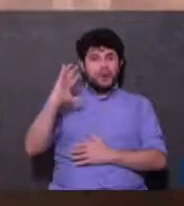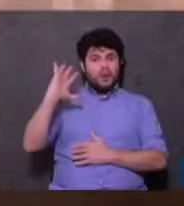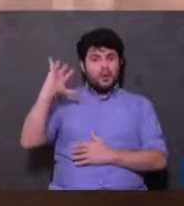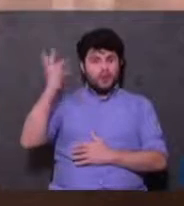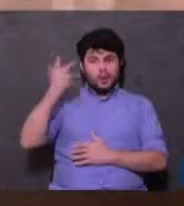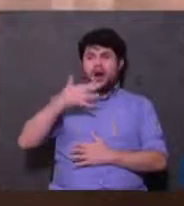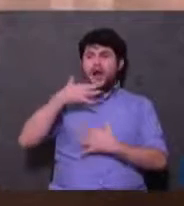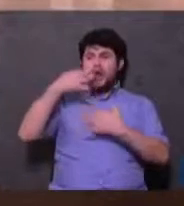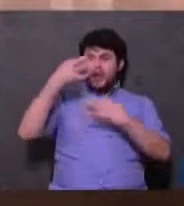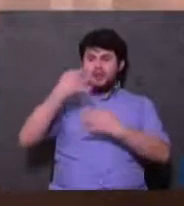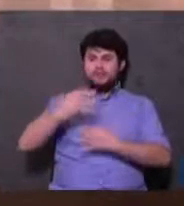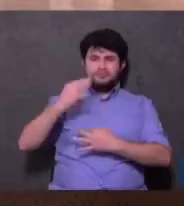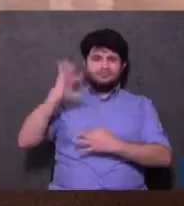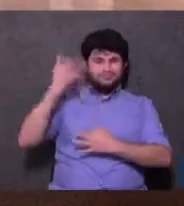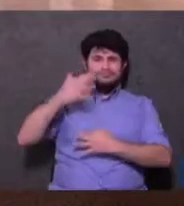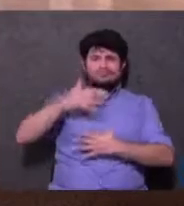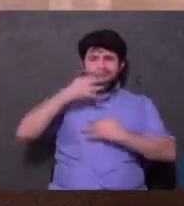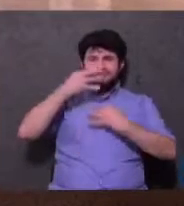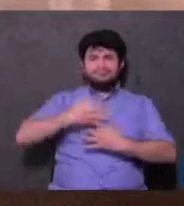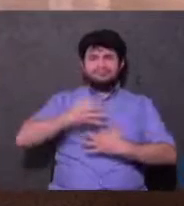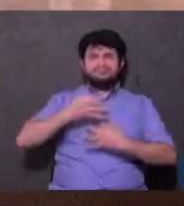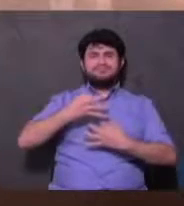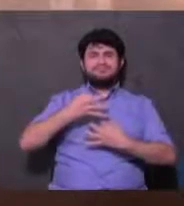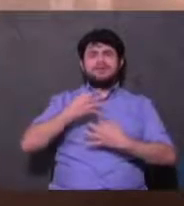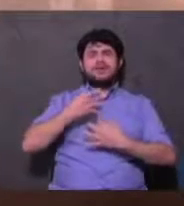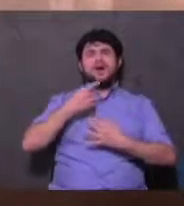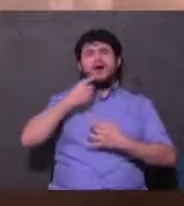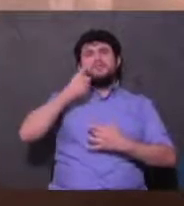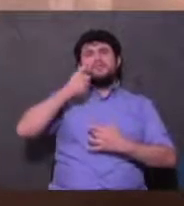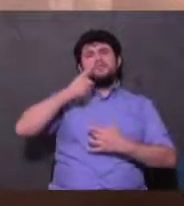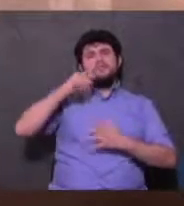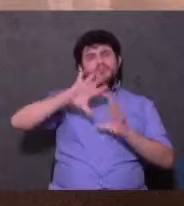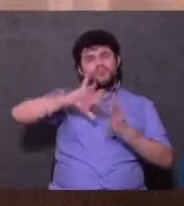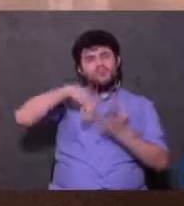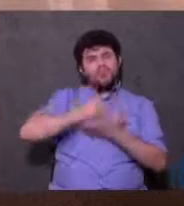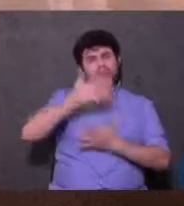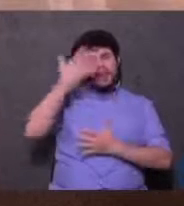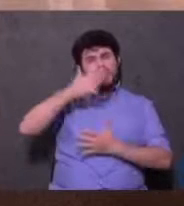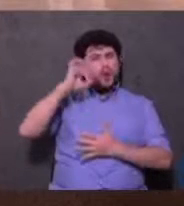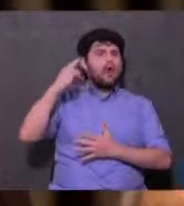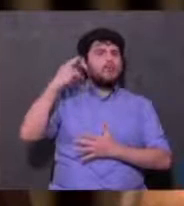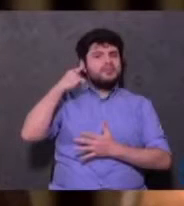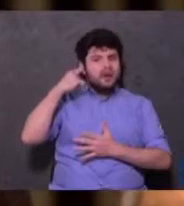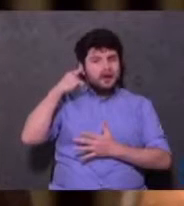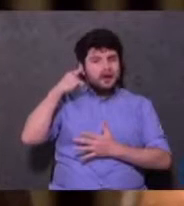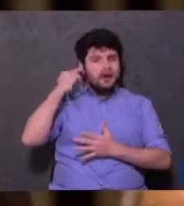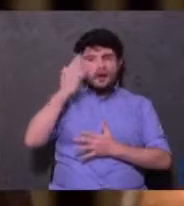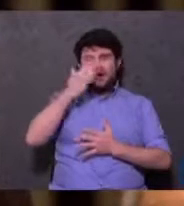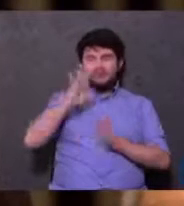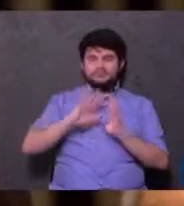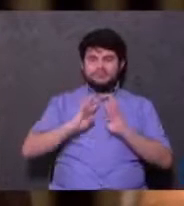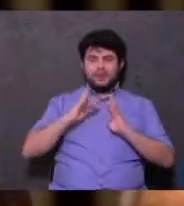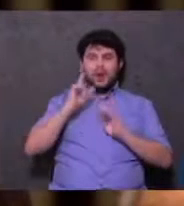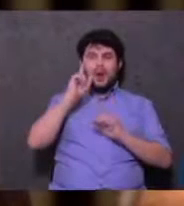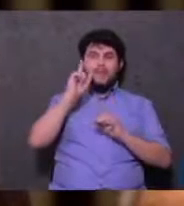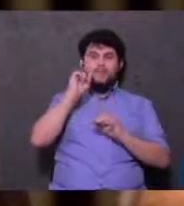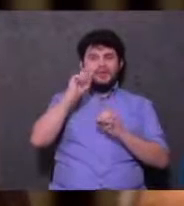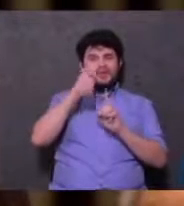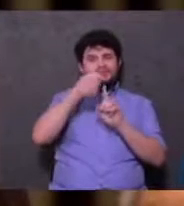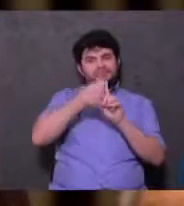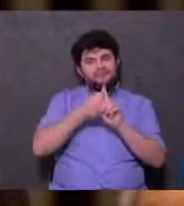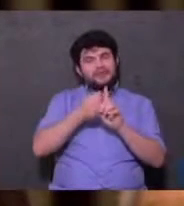completed for his circumcision, he was named Jesus, the name given him by the angel before he was conceived in the